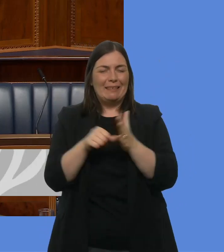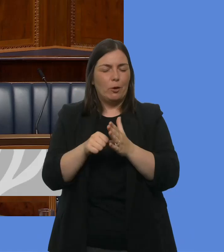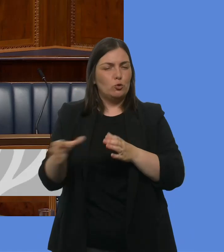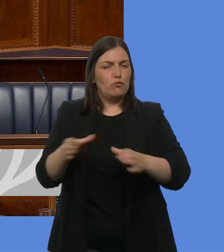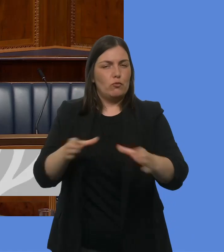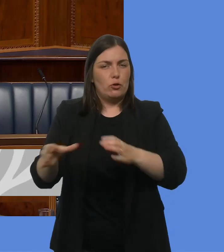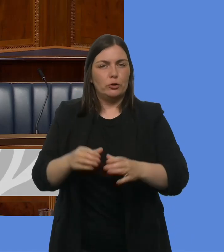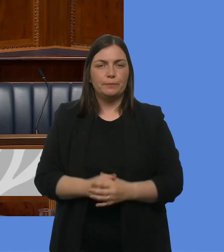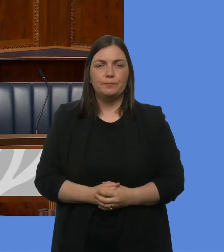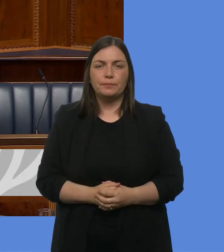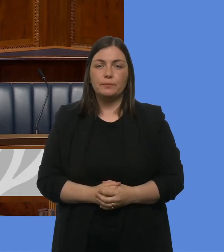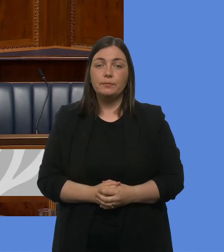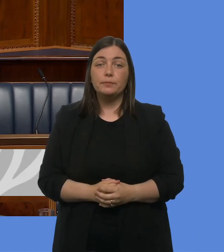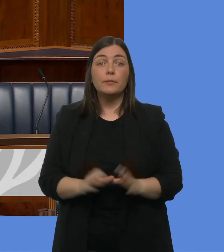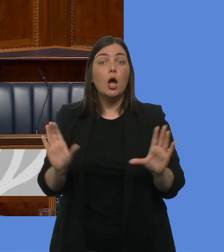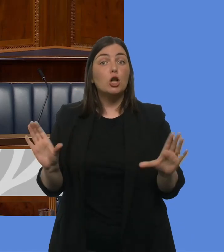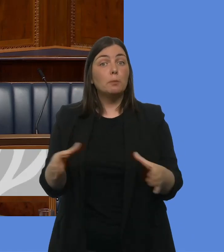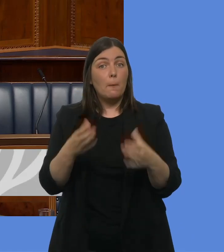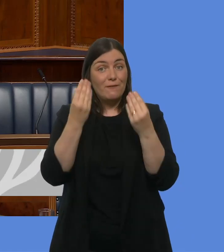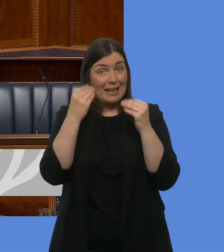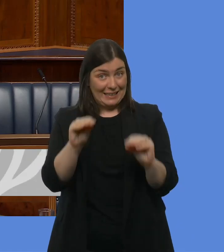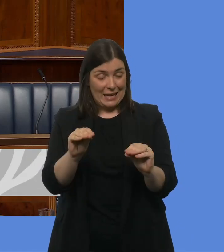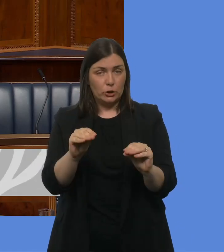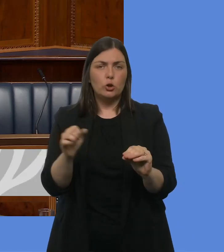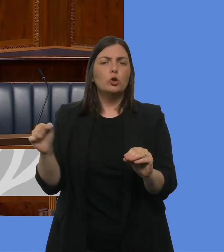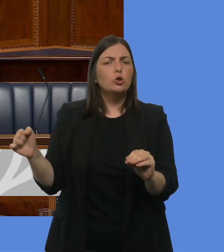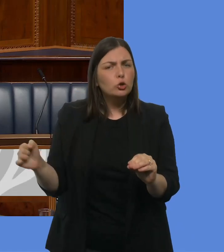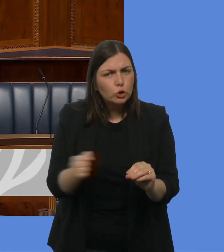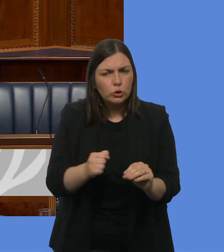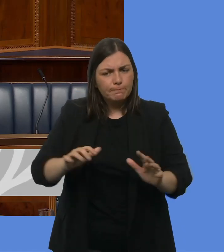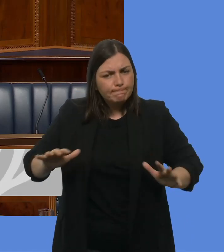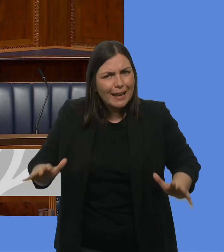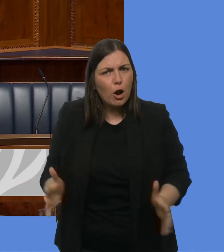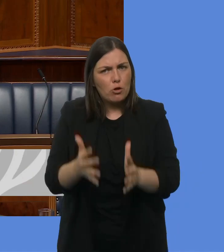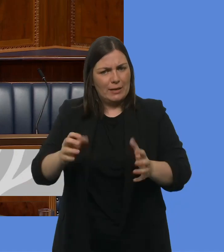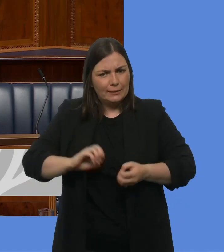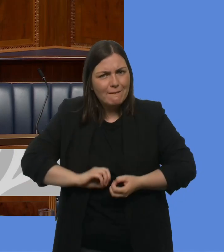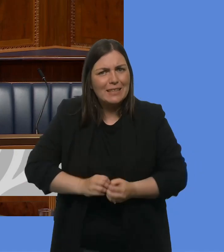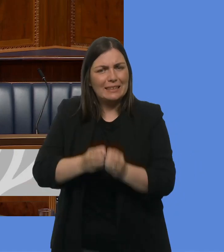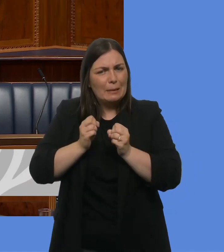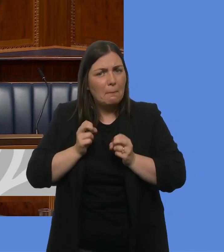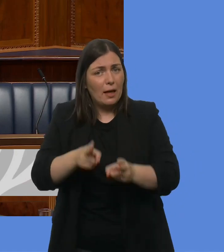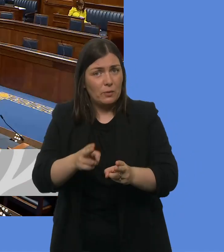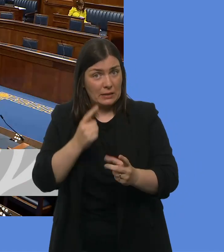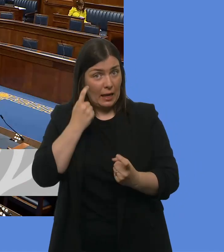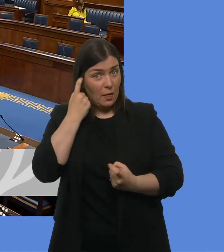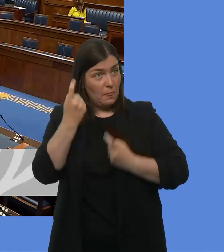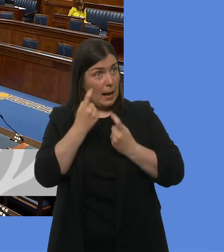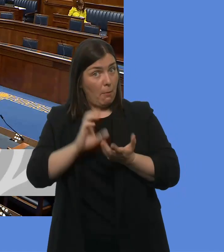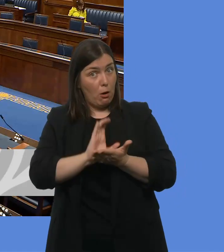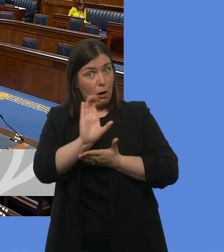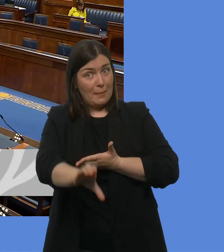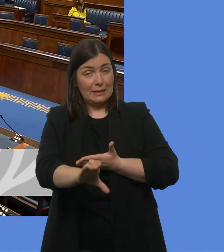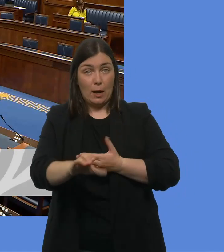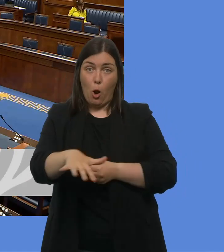of Education should play a role in encouraging and facilitating these pathways and to consider commissioning local training here in Northern Ireland, and maybe that's something the